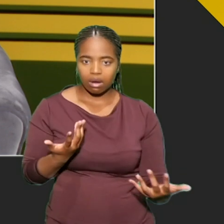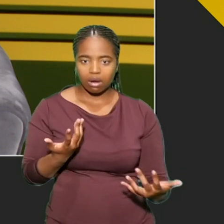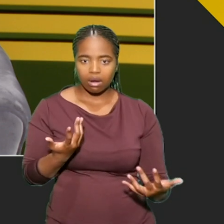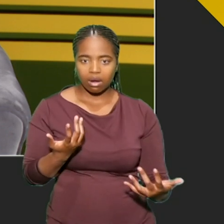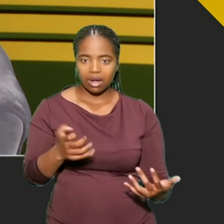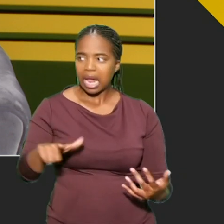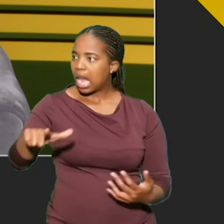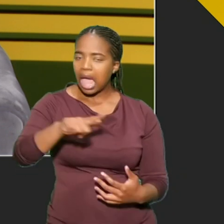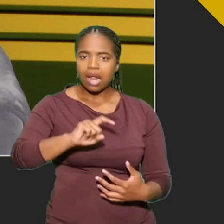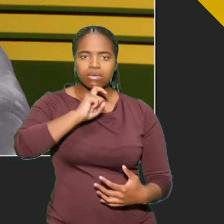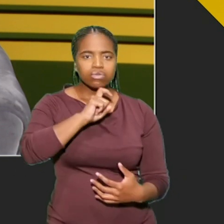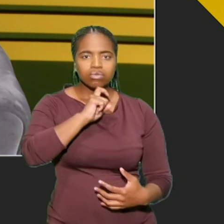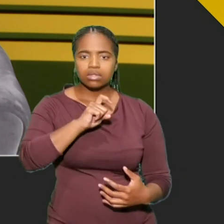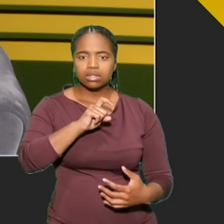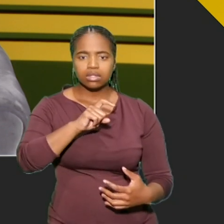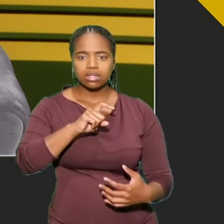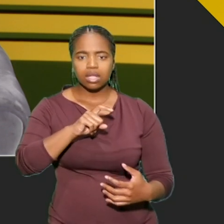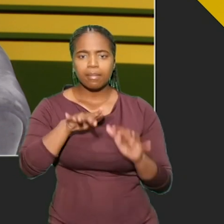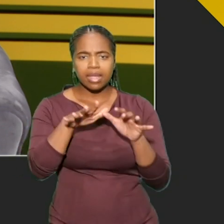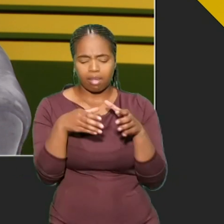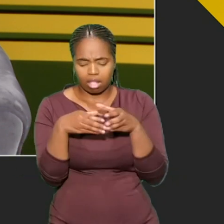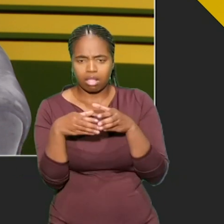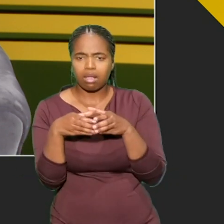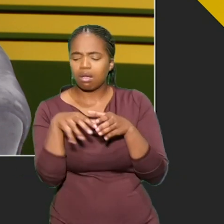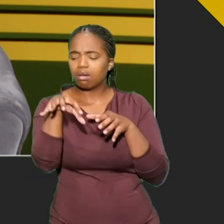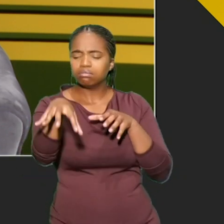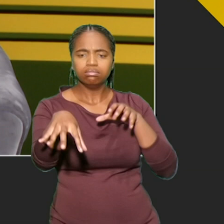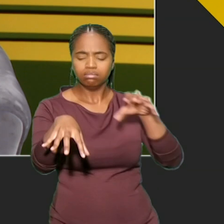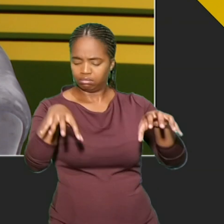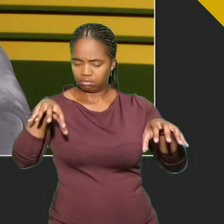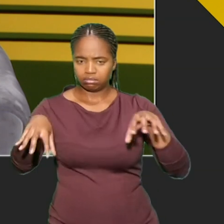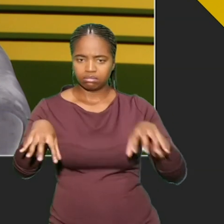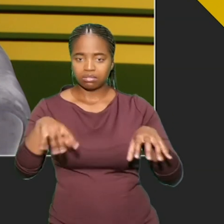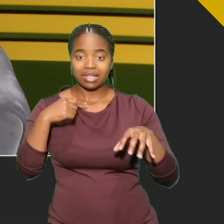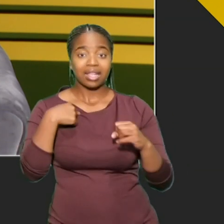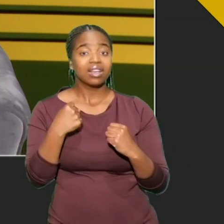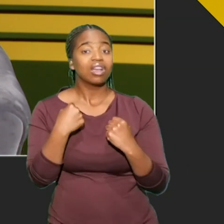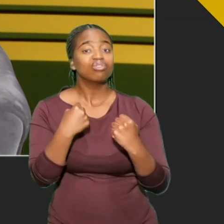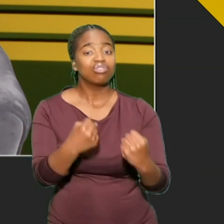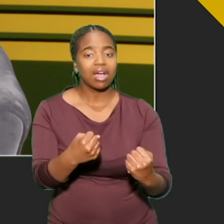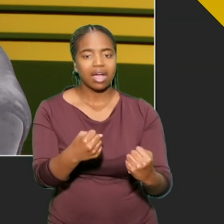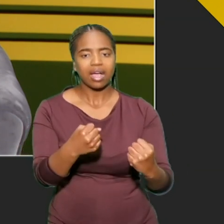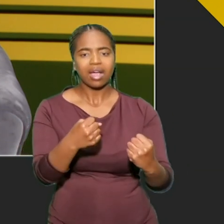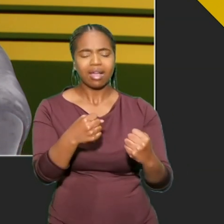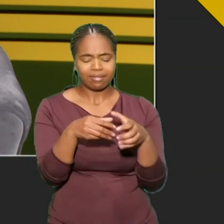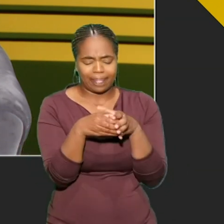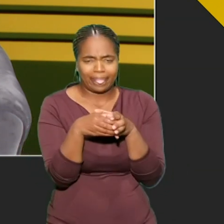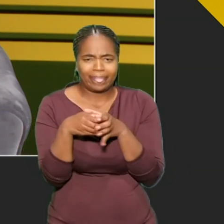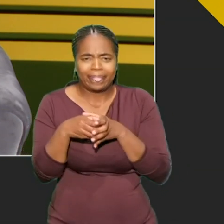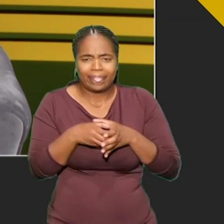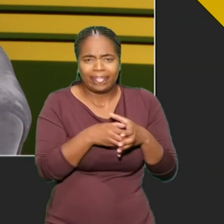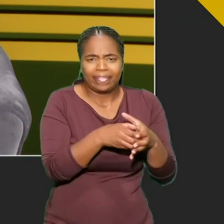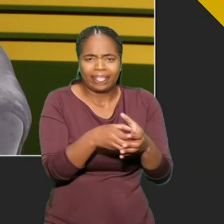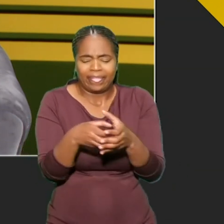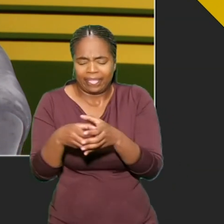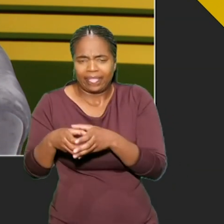the land was being used. People didn't live so close to each other, kodi sabab sing. But then I drive to the likes of Osprings, they're just next to each